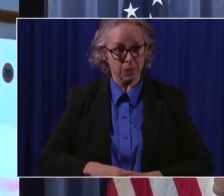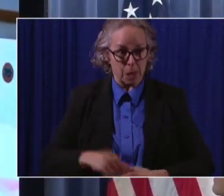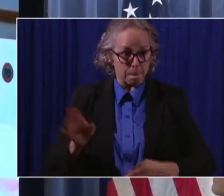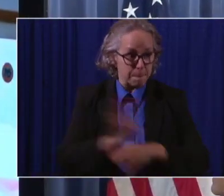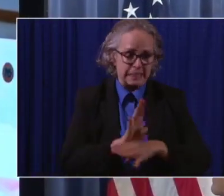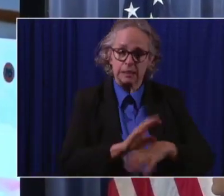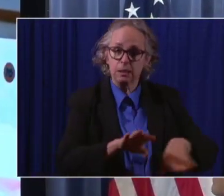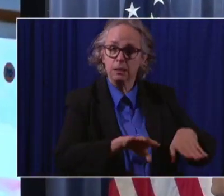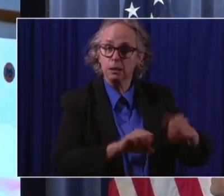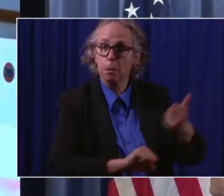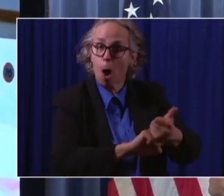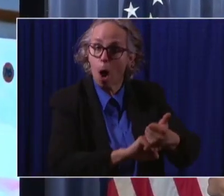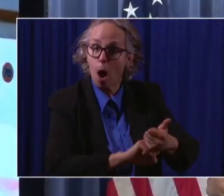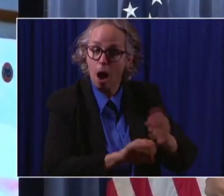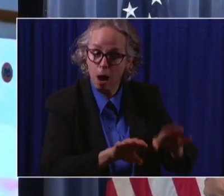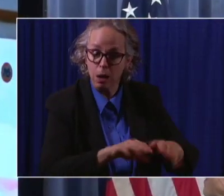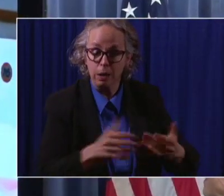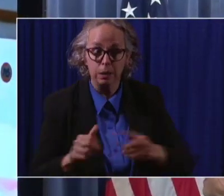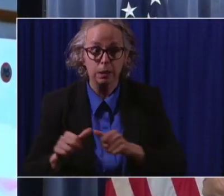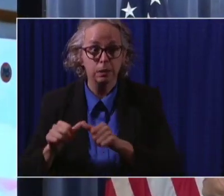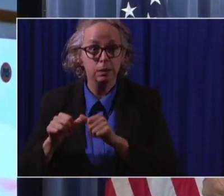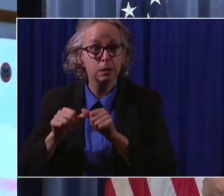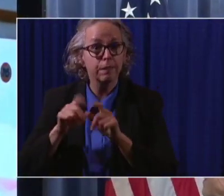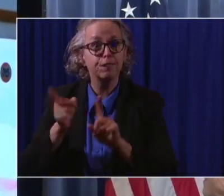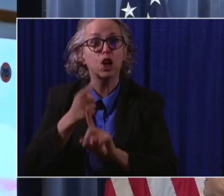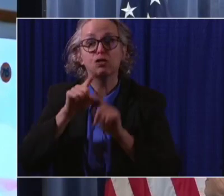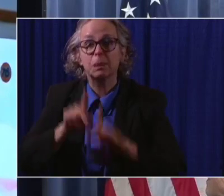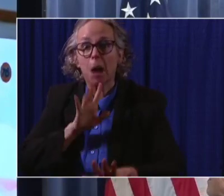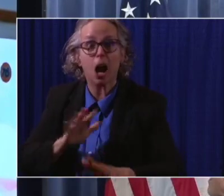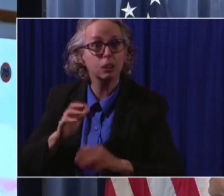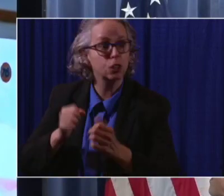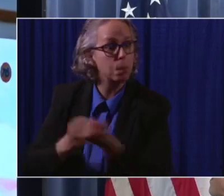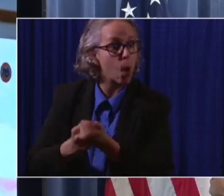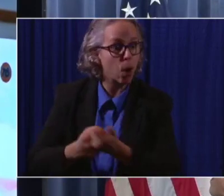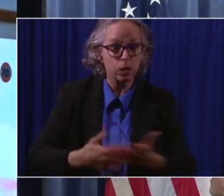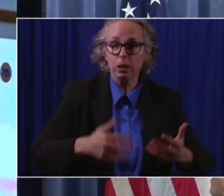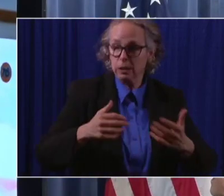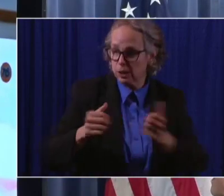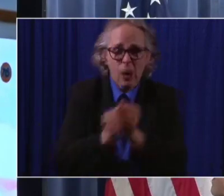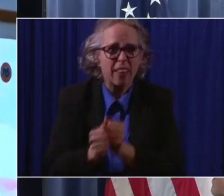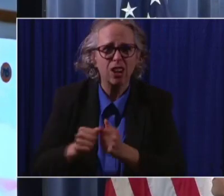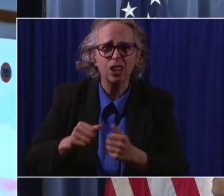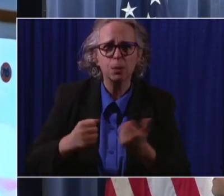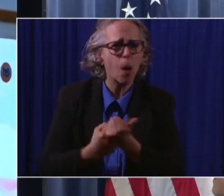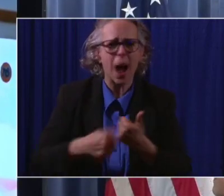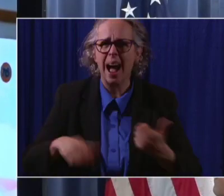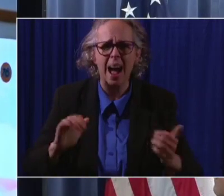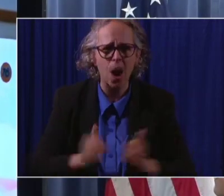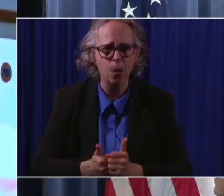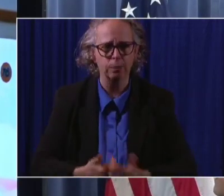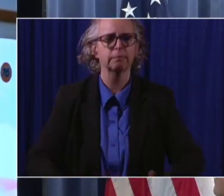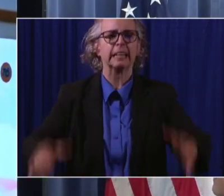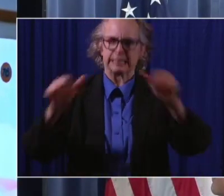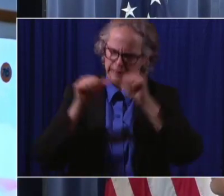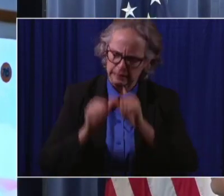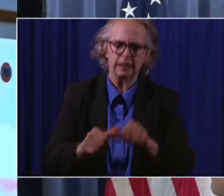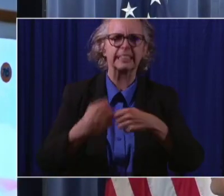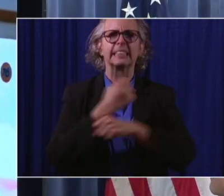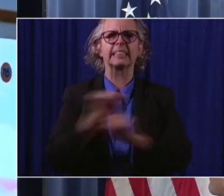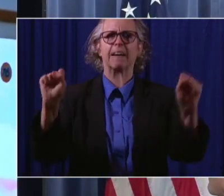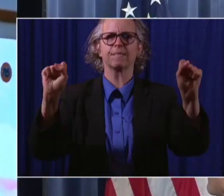first responders, and each other, we must continue the safe practices that got us here. So